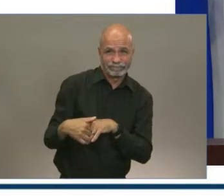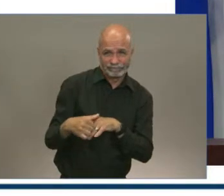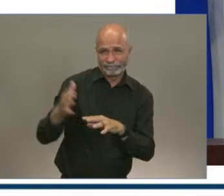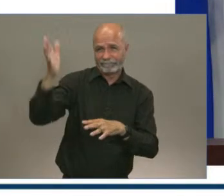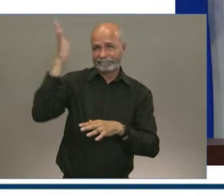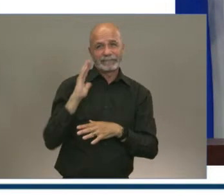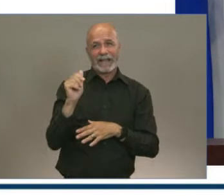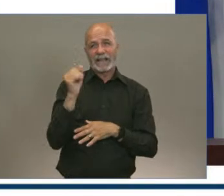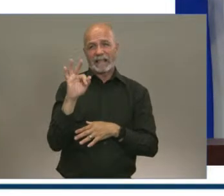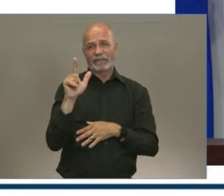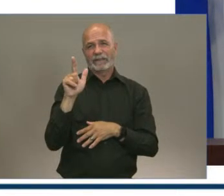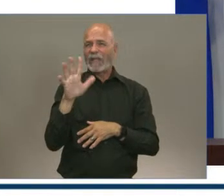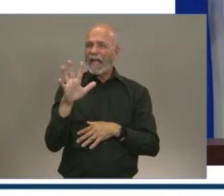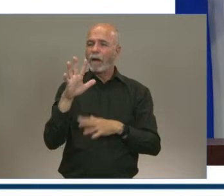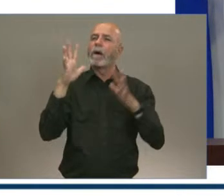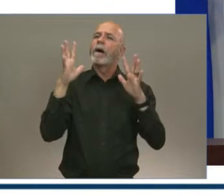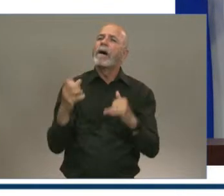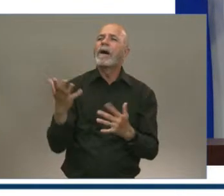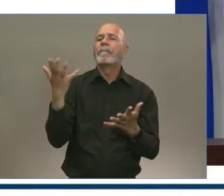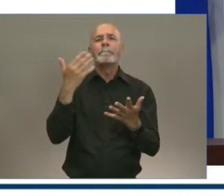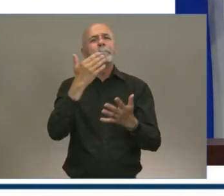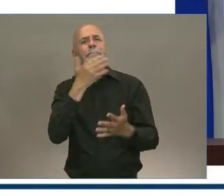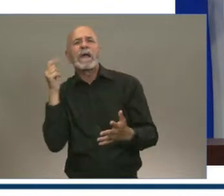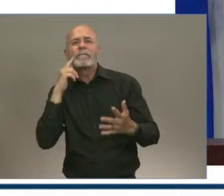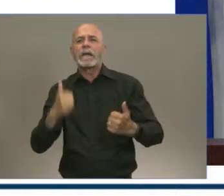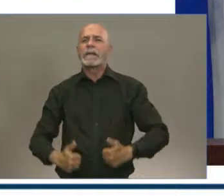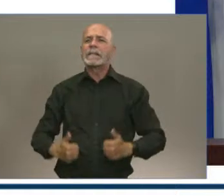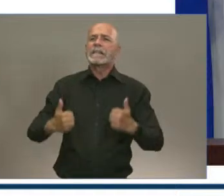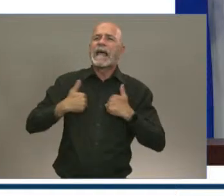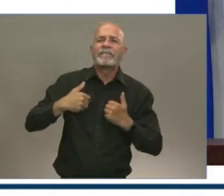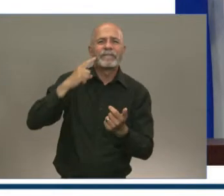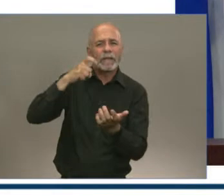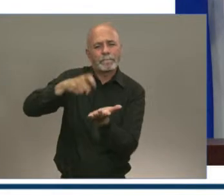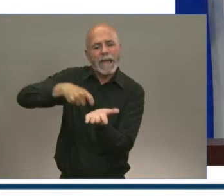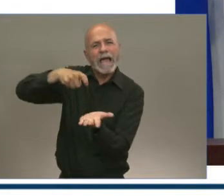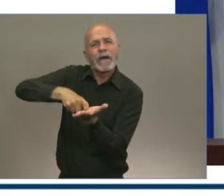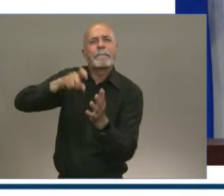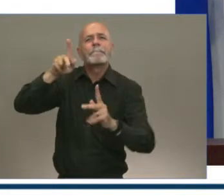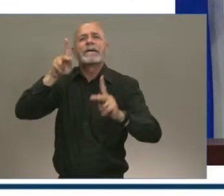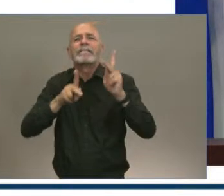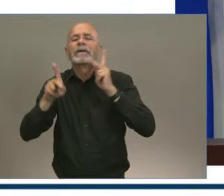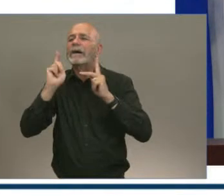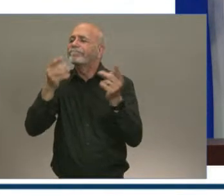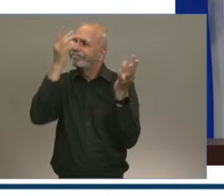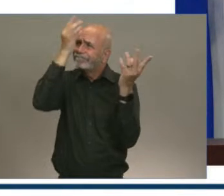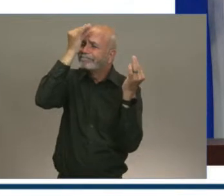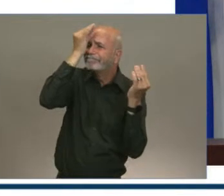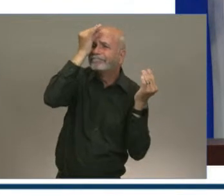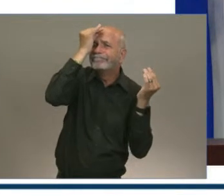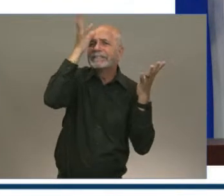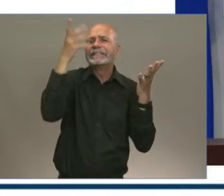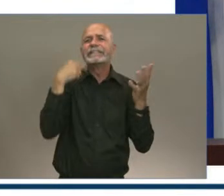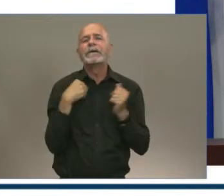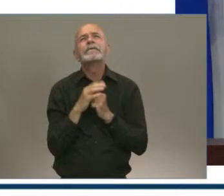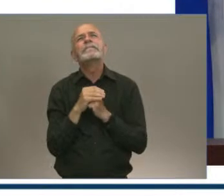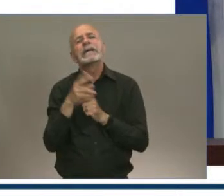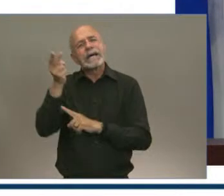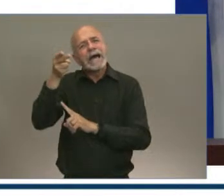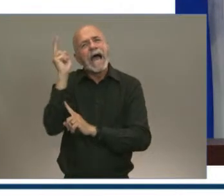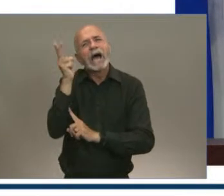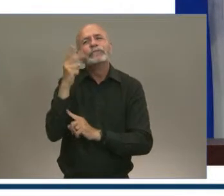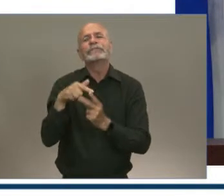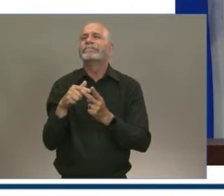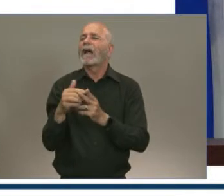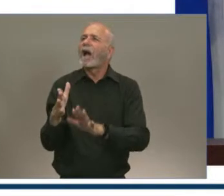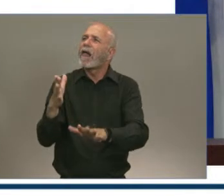a better life for all miners. Let's reflect too our mining heritage and the contribution miners have made